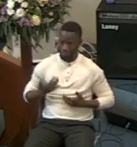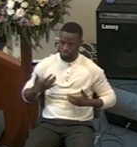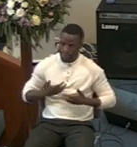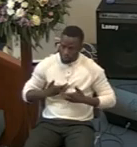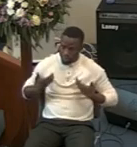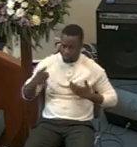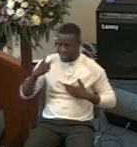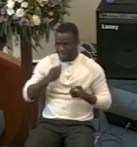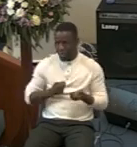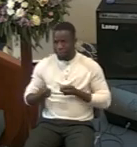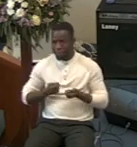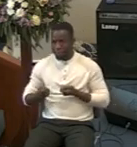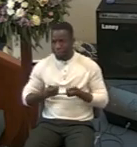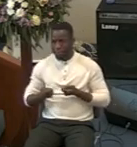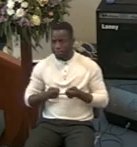he can cope with that.